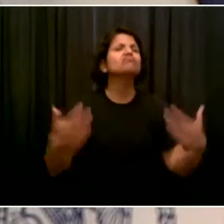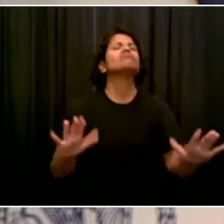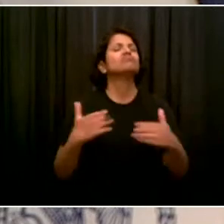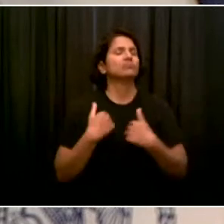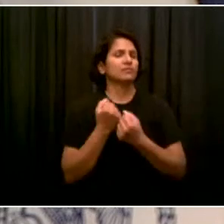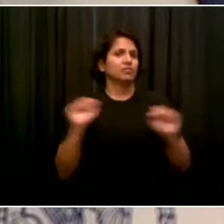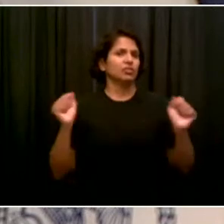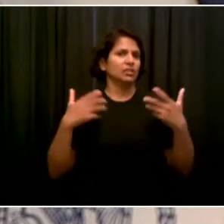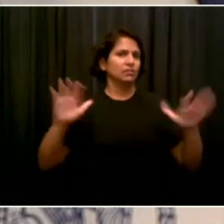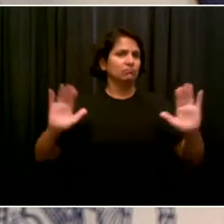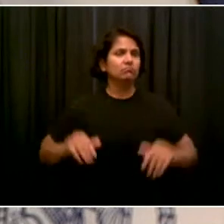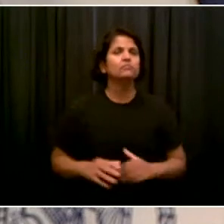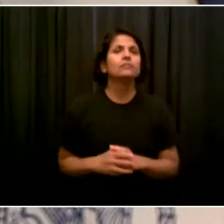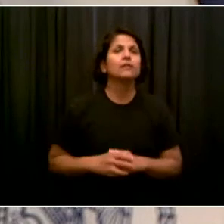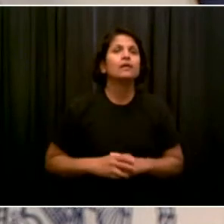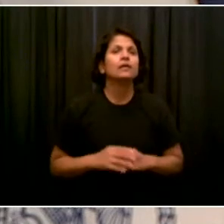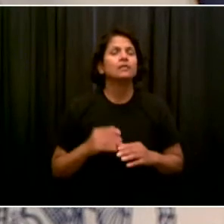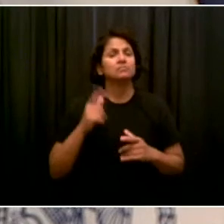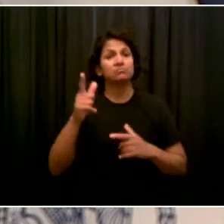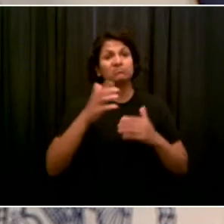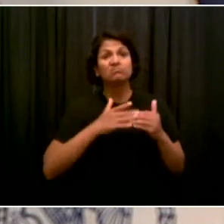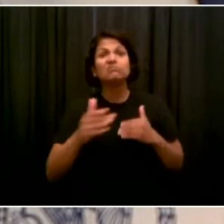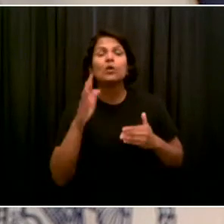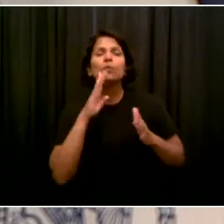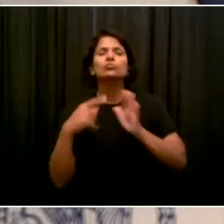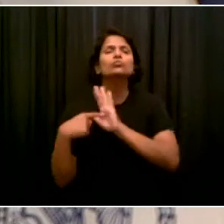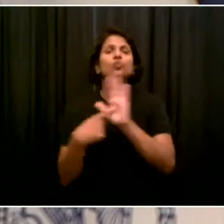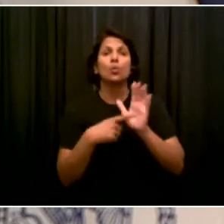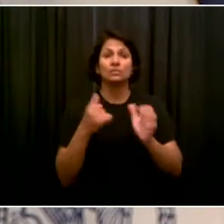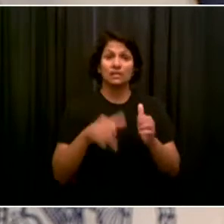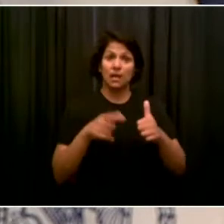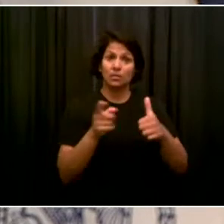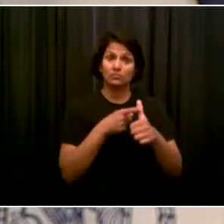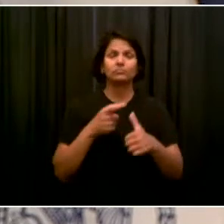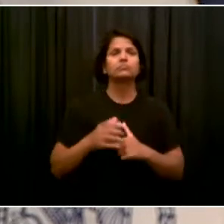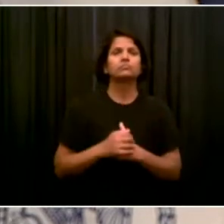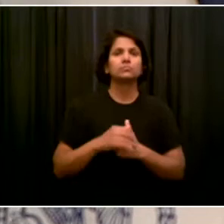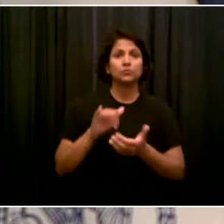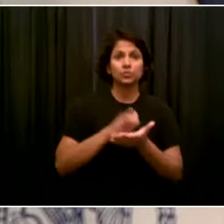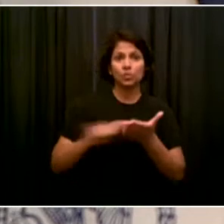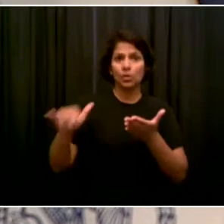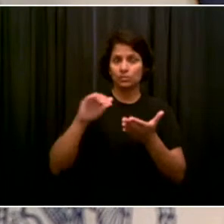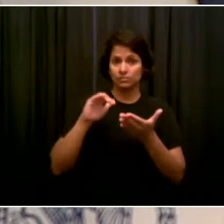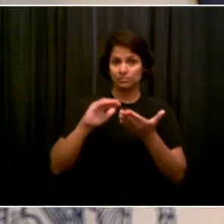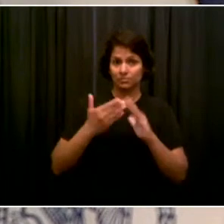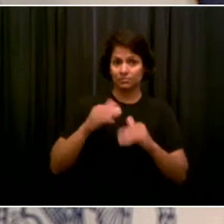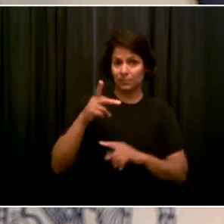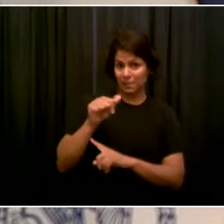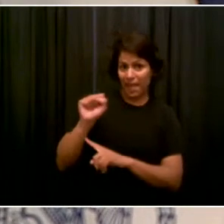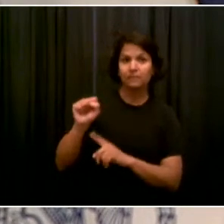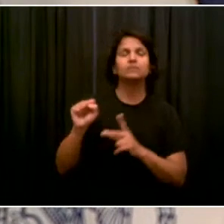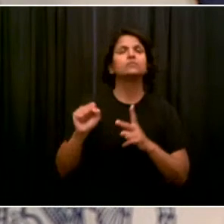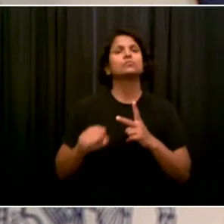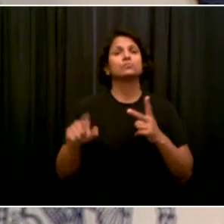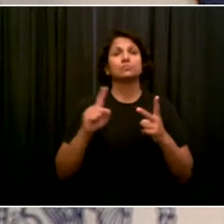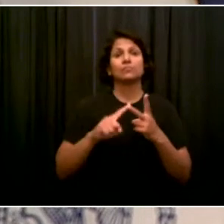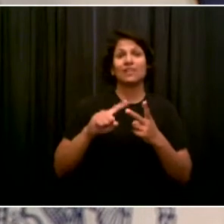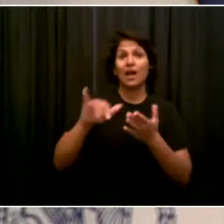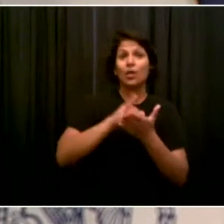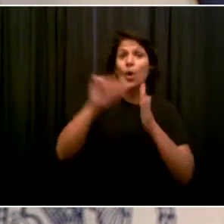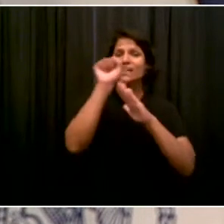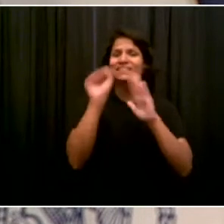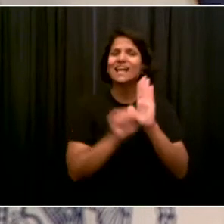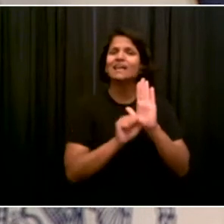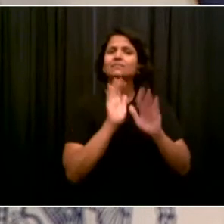them work. We're going to be sketching out all the details, a lot of good questions about how exactly is it going to work. We'll be doing that over the next 2